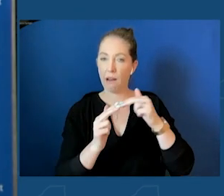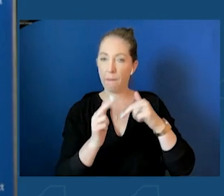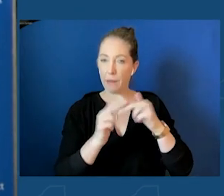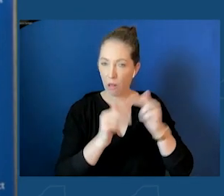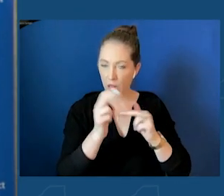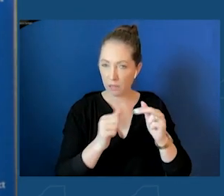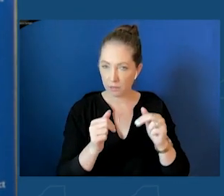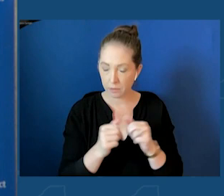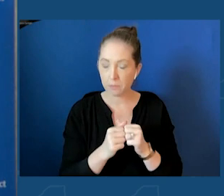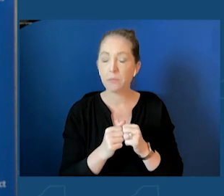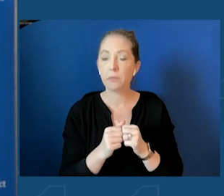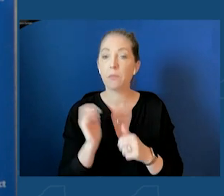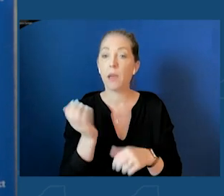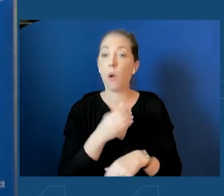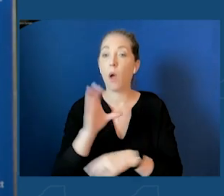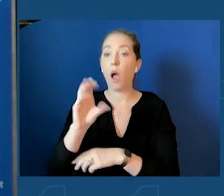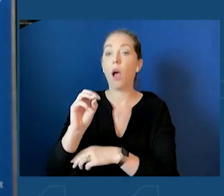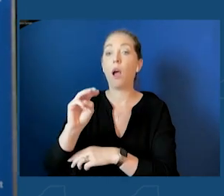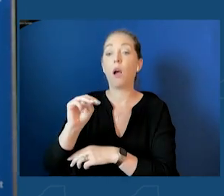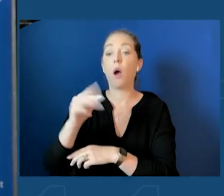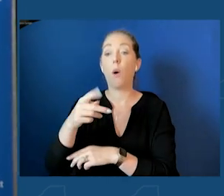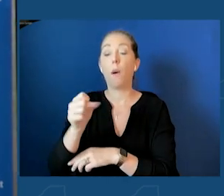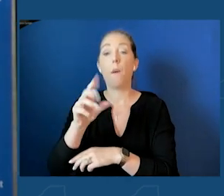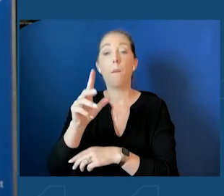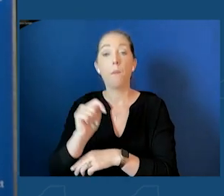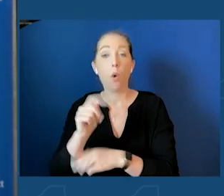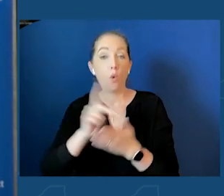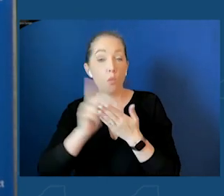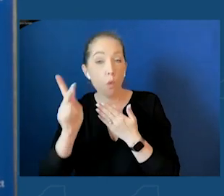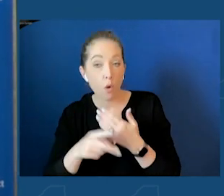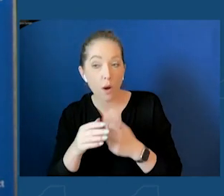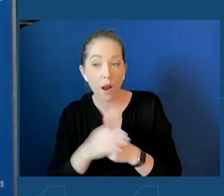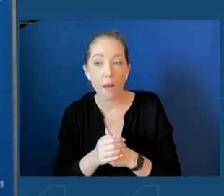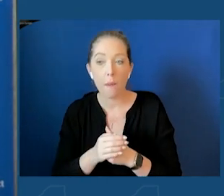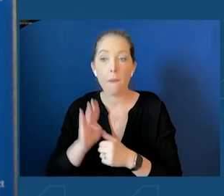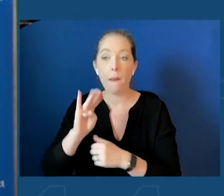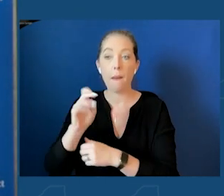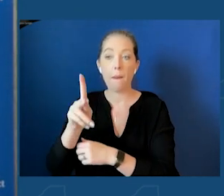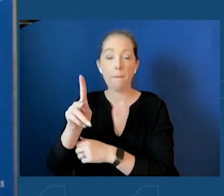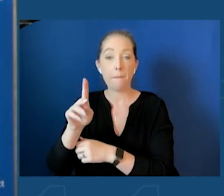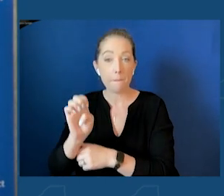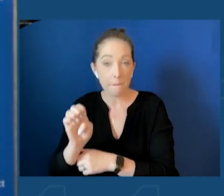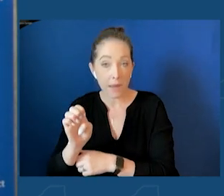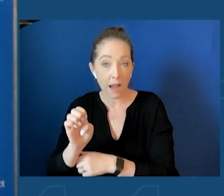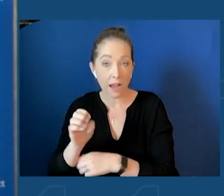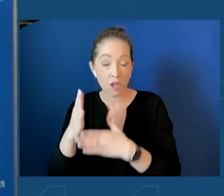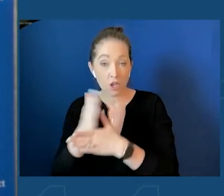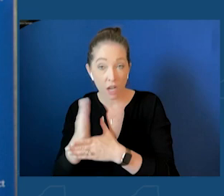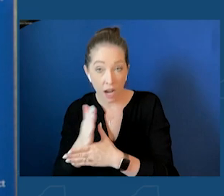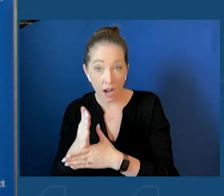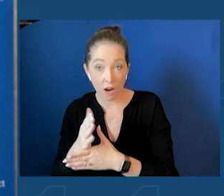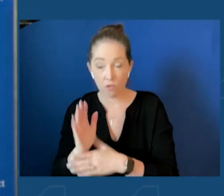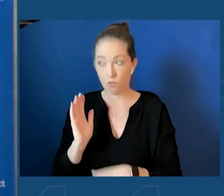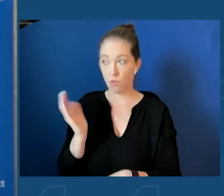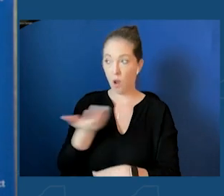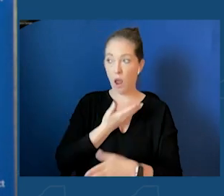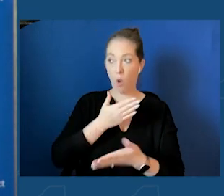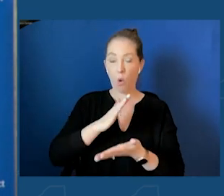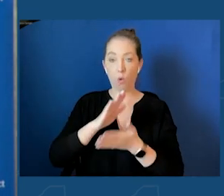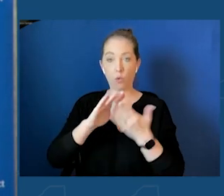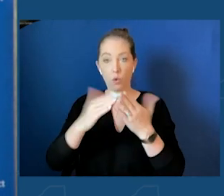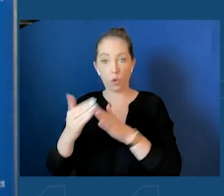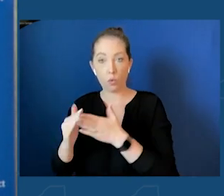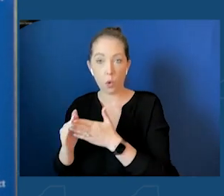our popular bike share, our scholarly community is actively decreasing our carbon